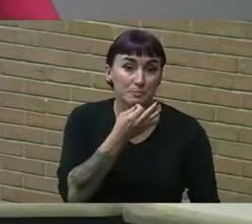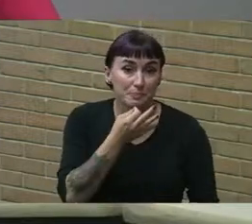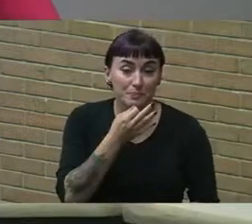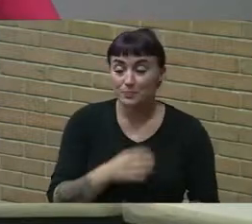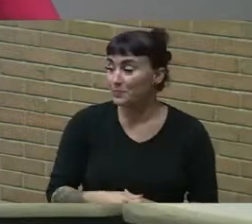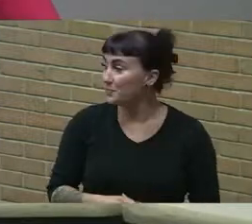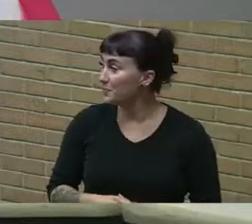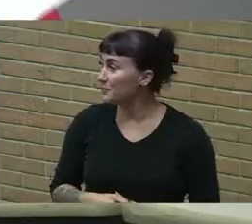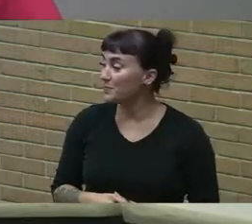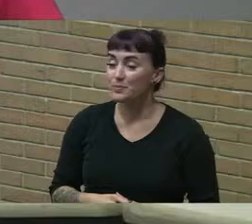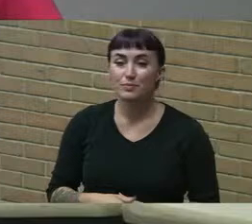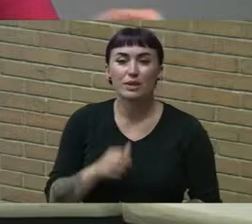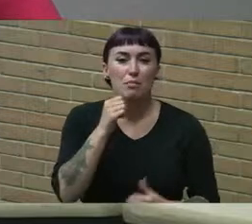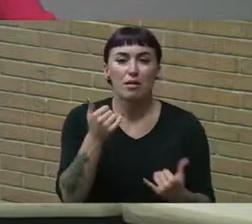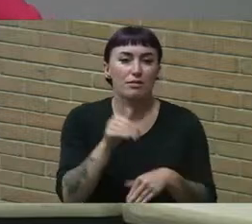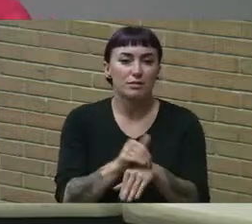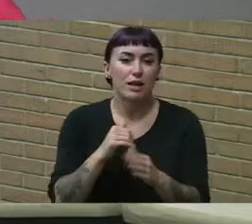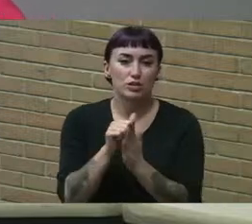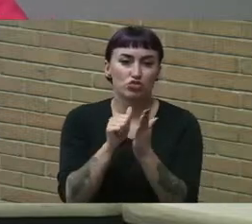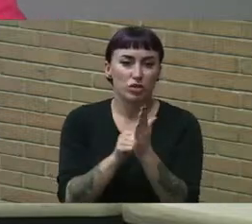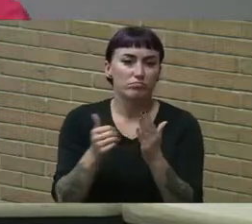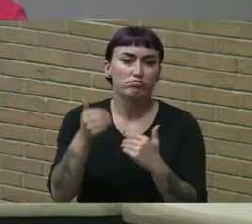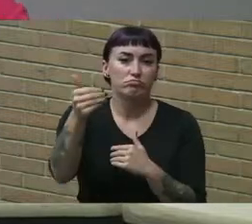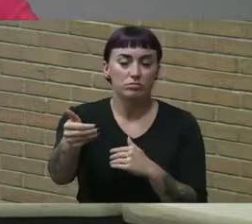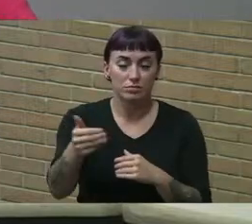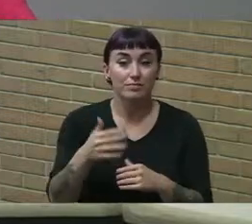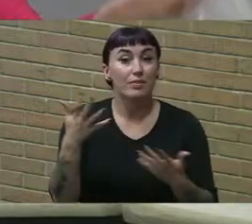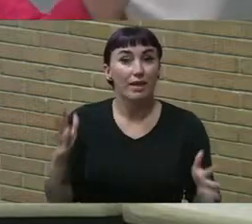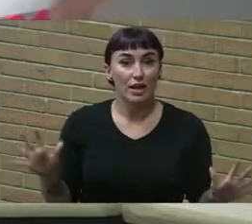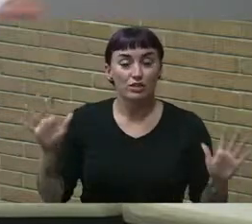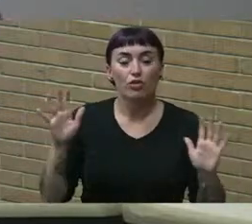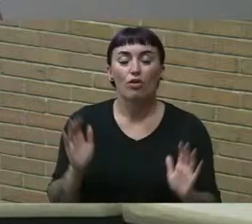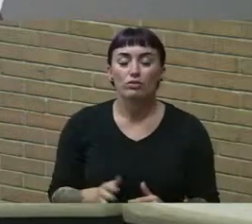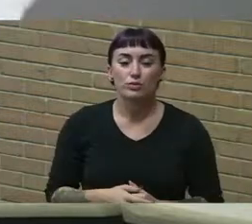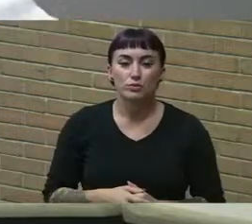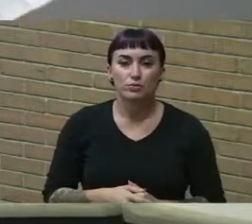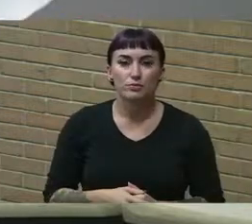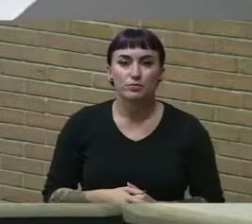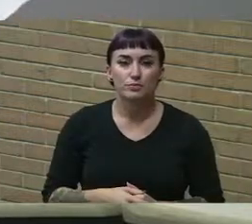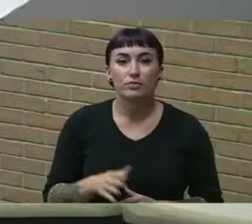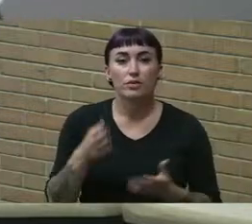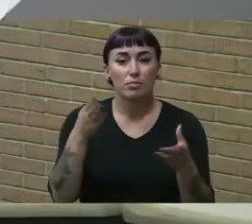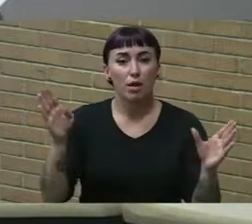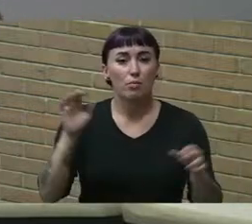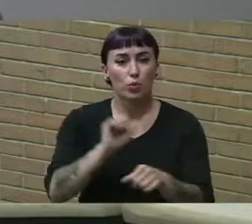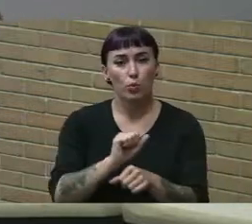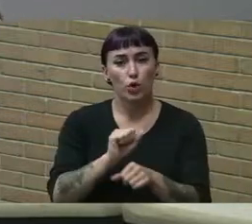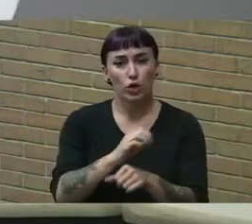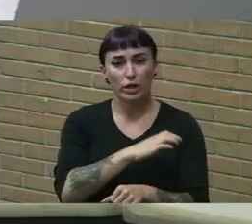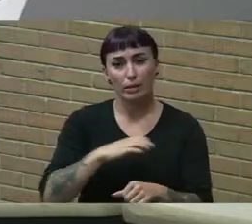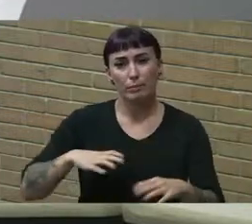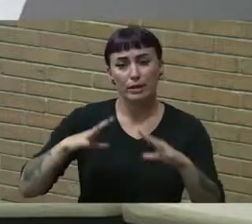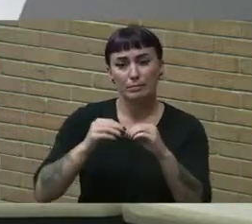not on, as I see, not on tonight's agenda. And that is all. So the Public Works Committee next meets